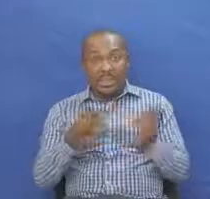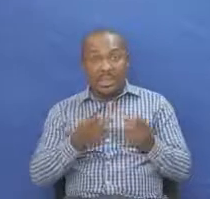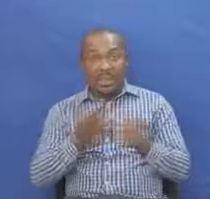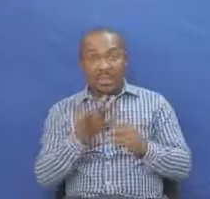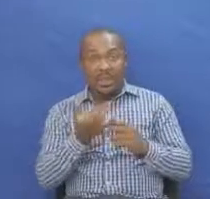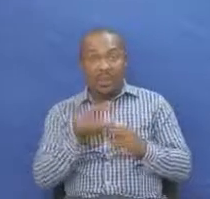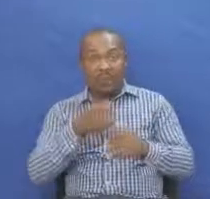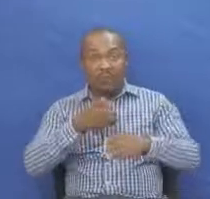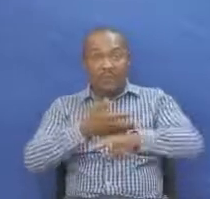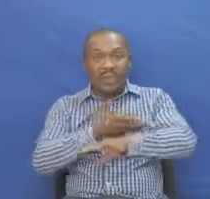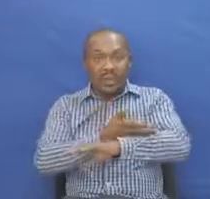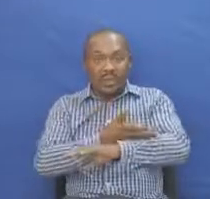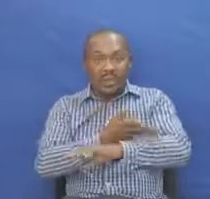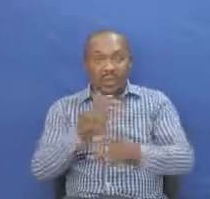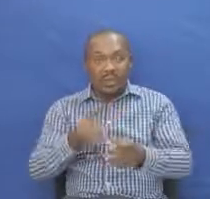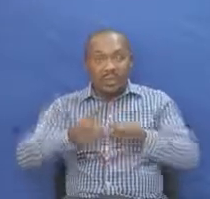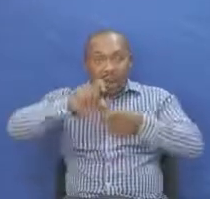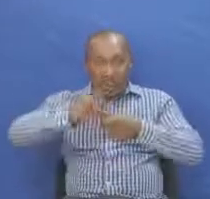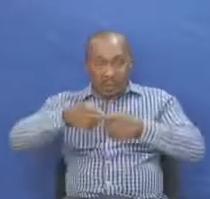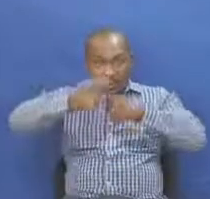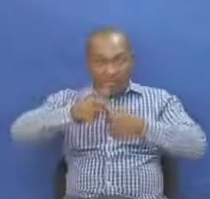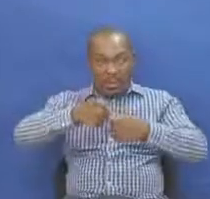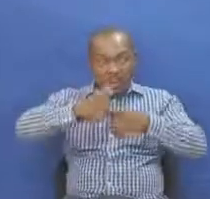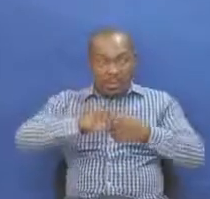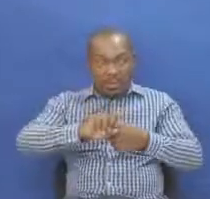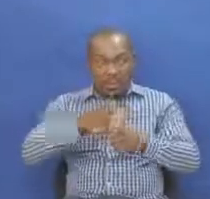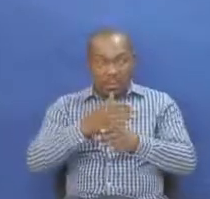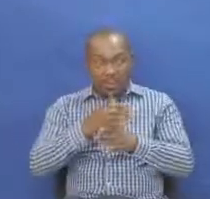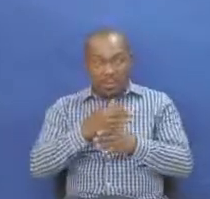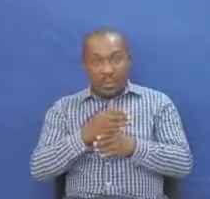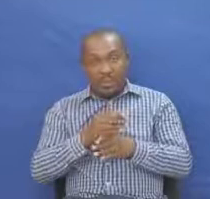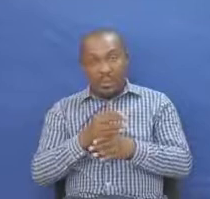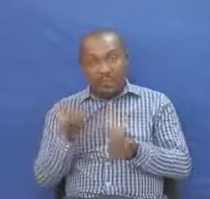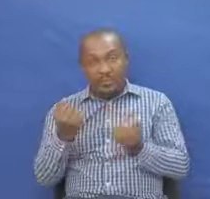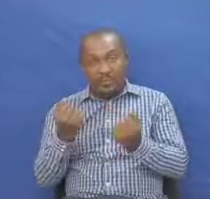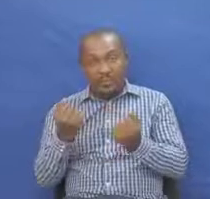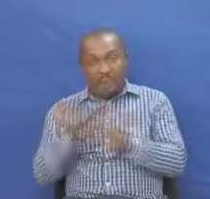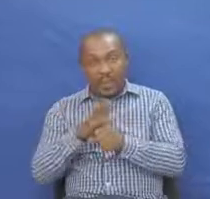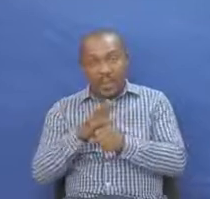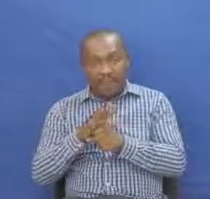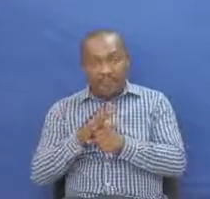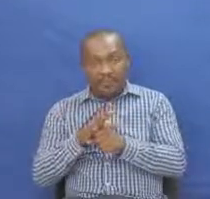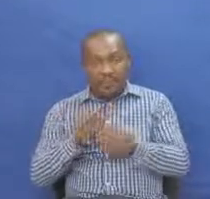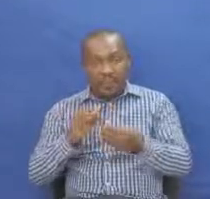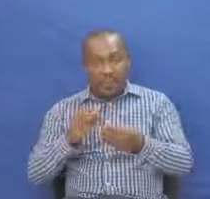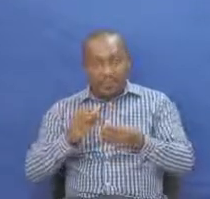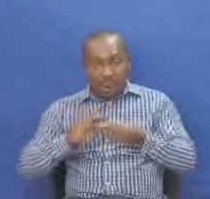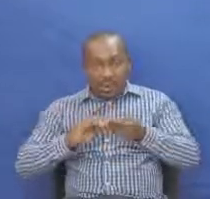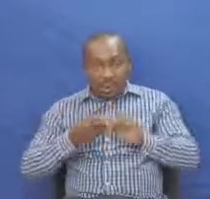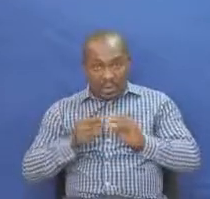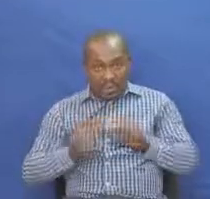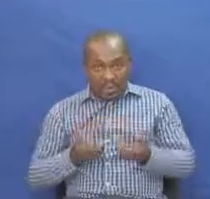of cells brought about or bring about the formation of many organs. For instance, in